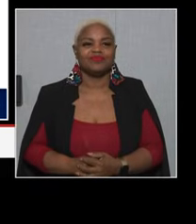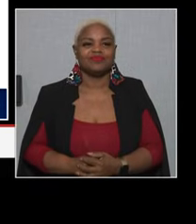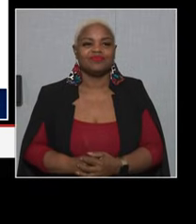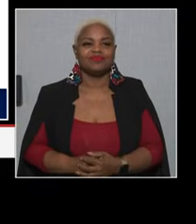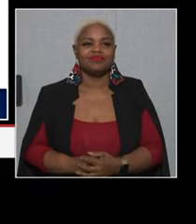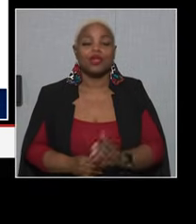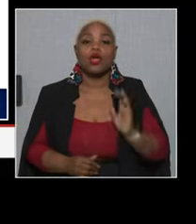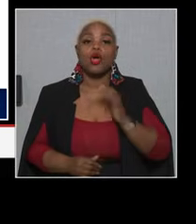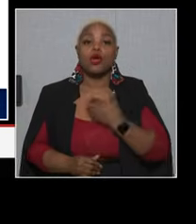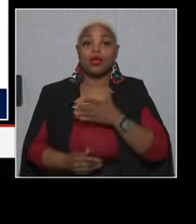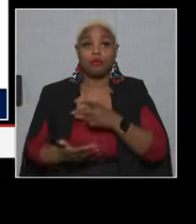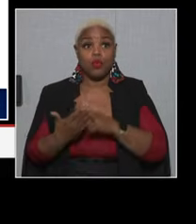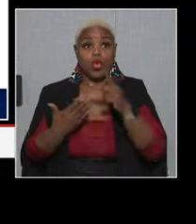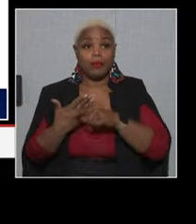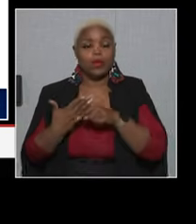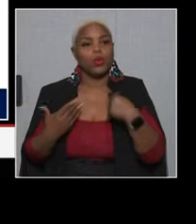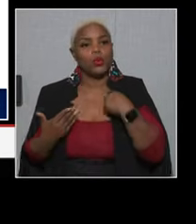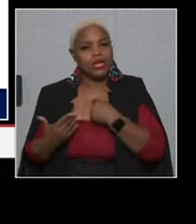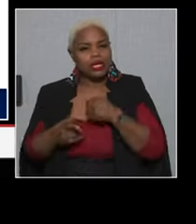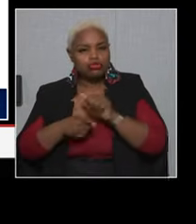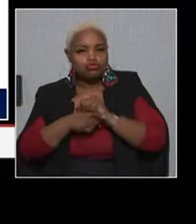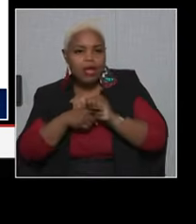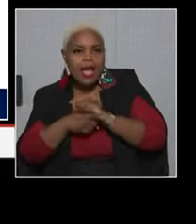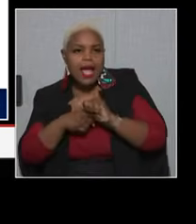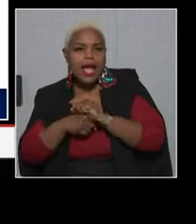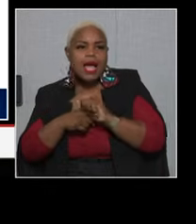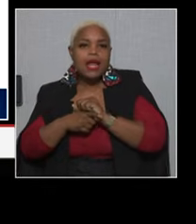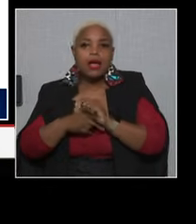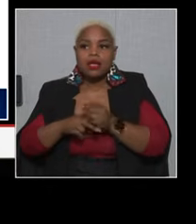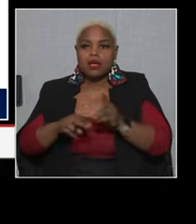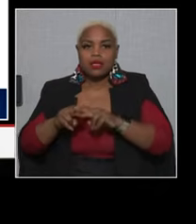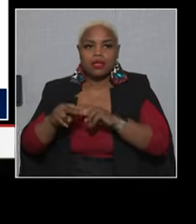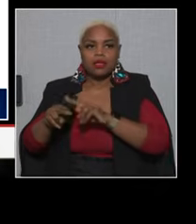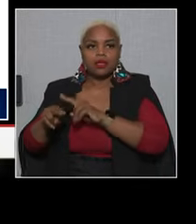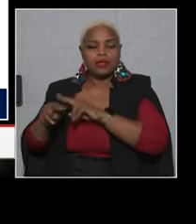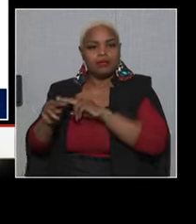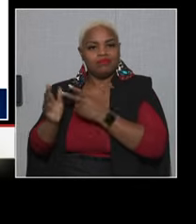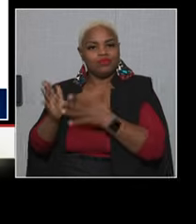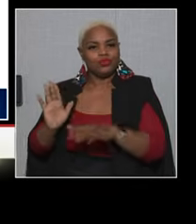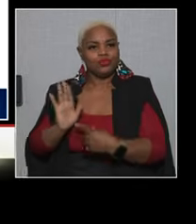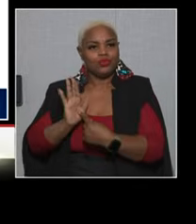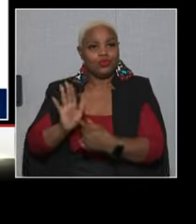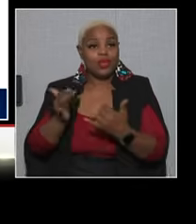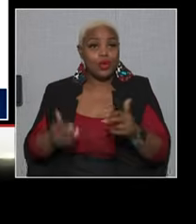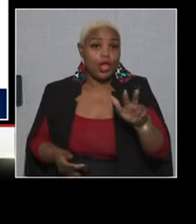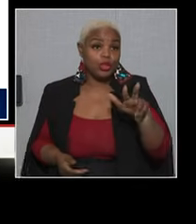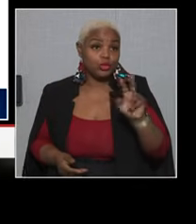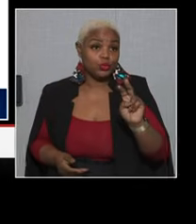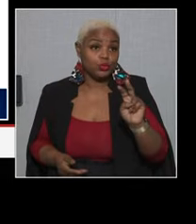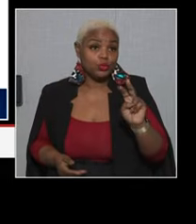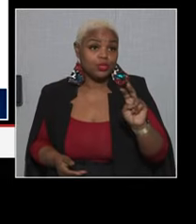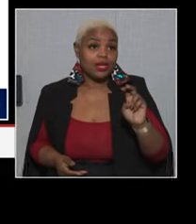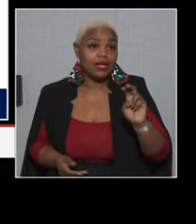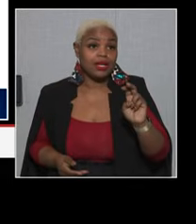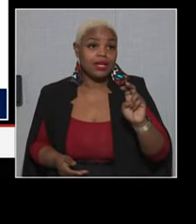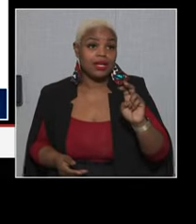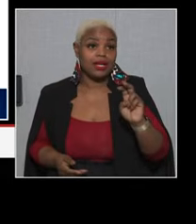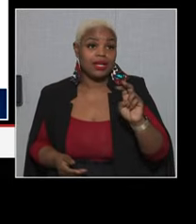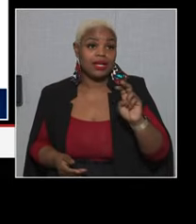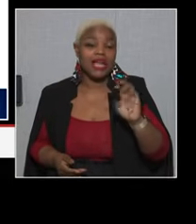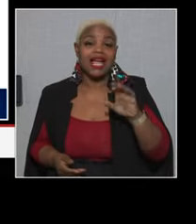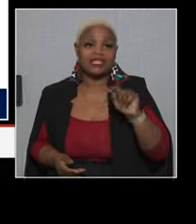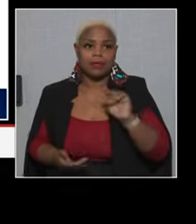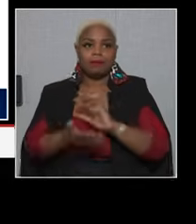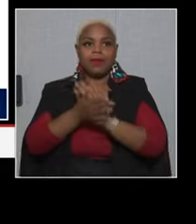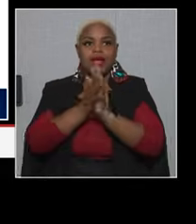off. 32 cadets have transitioned to become recruit officers this year. And I'll just put a